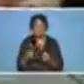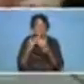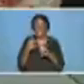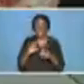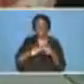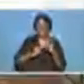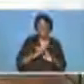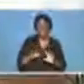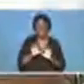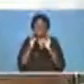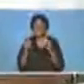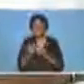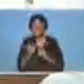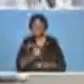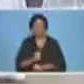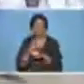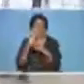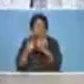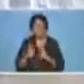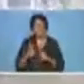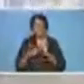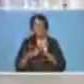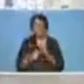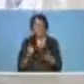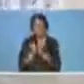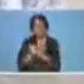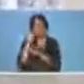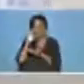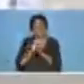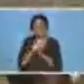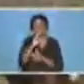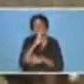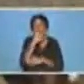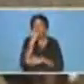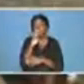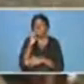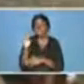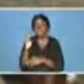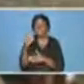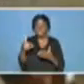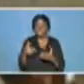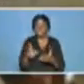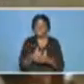and supporters coming out to show love for these 116 new officers. Reporting from the